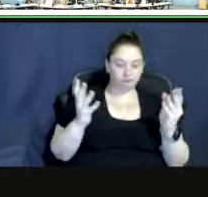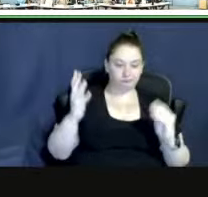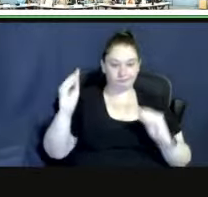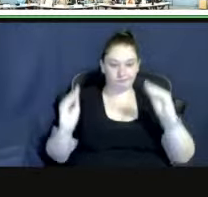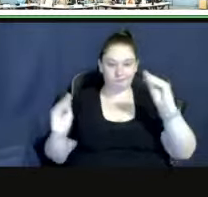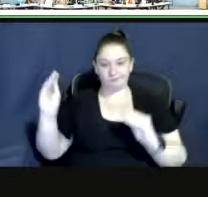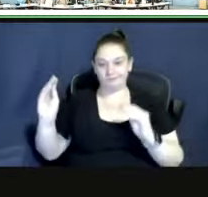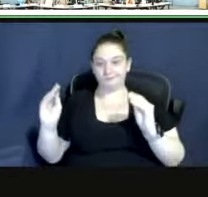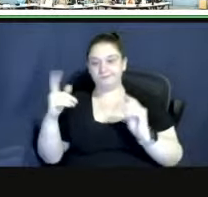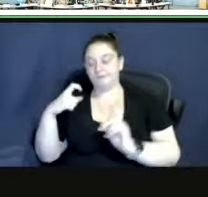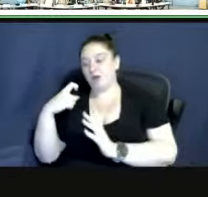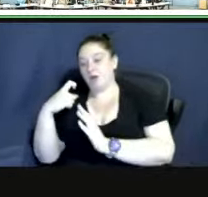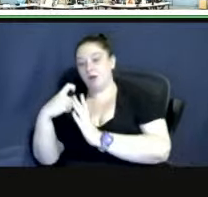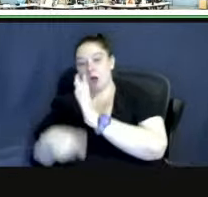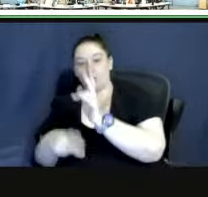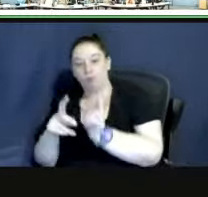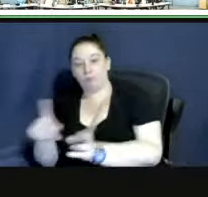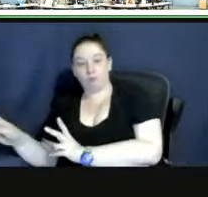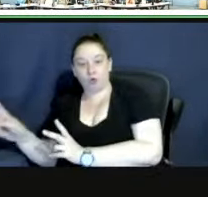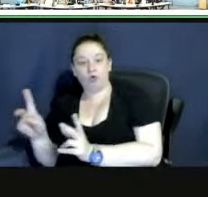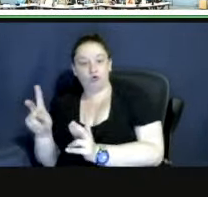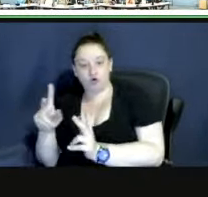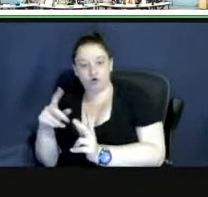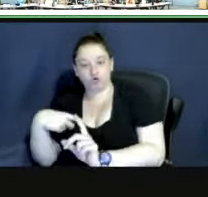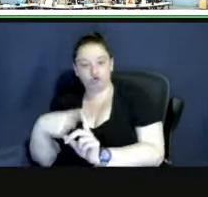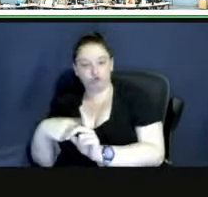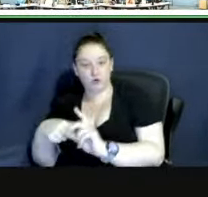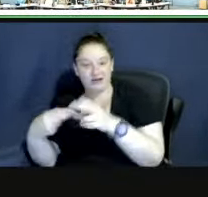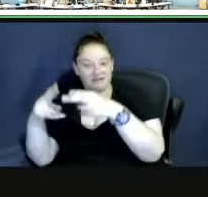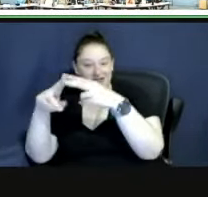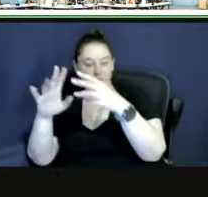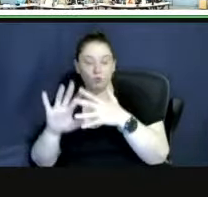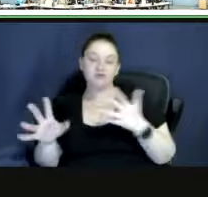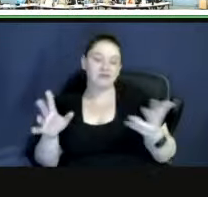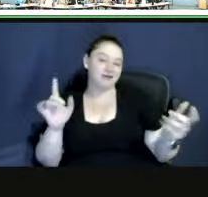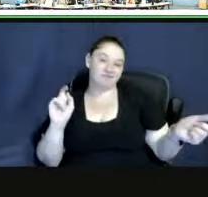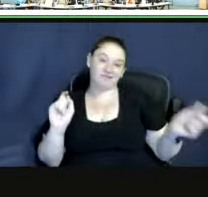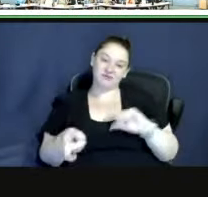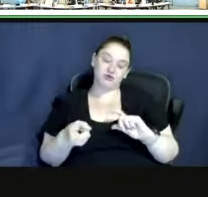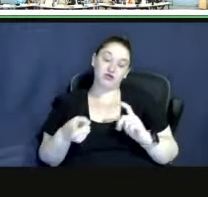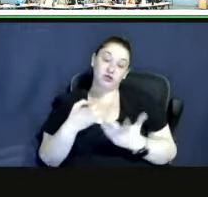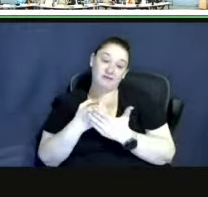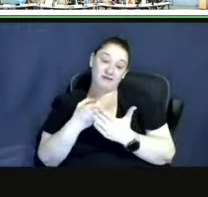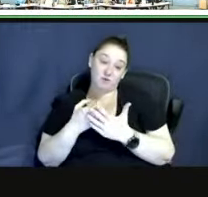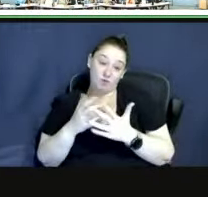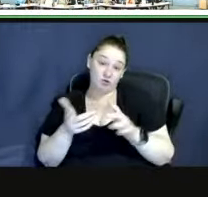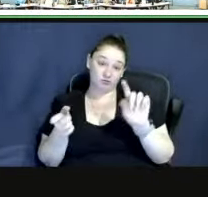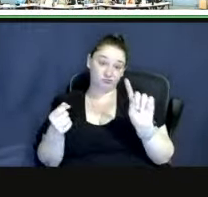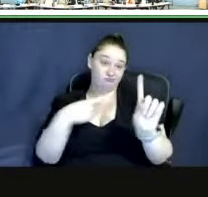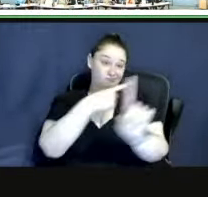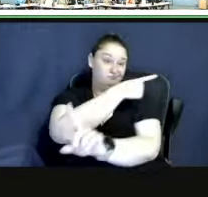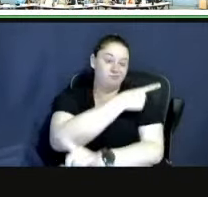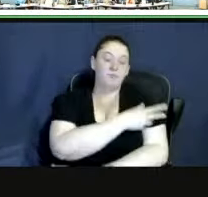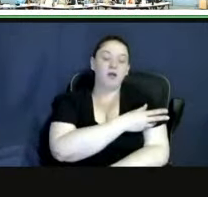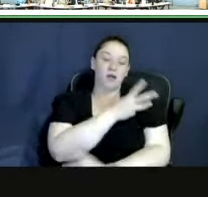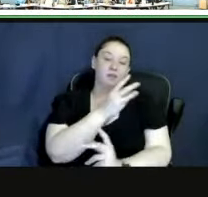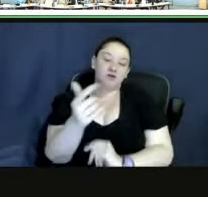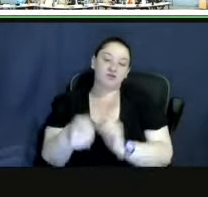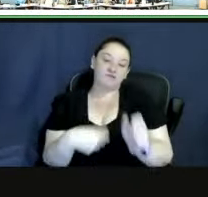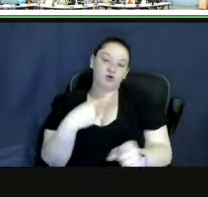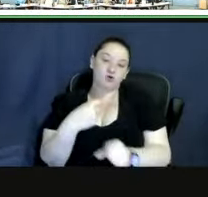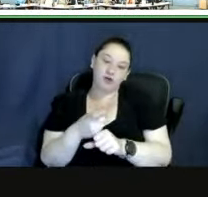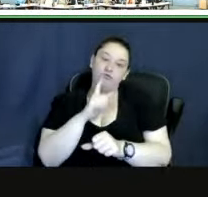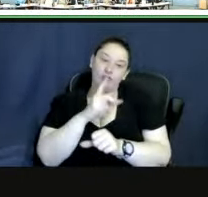PERS rates increase, things change. The economy goes a little wonky and you have a couple years of very, very high